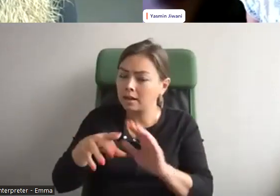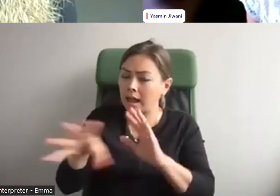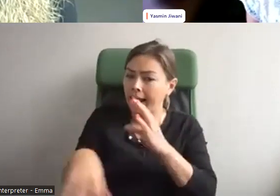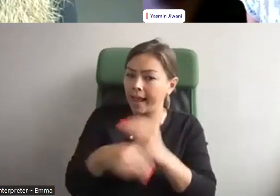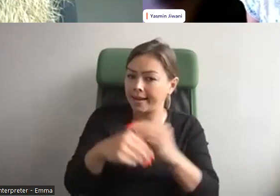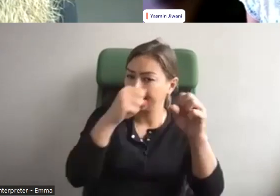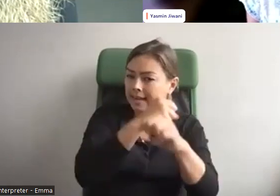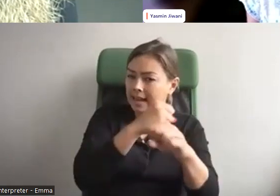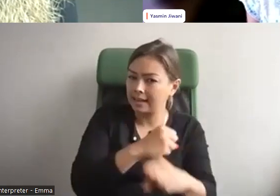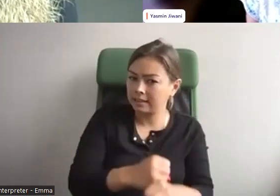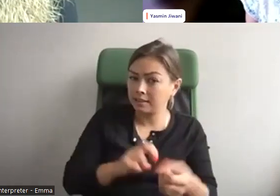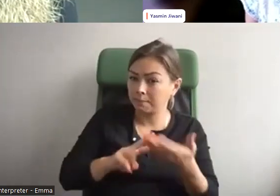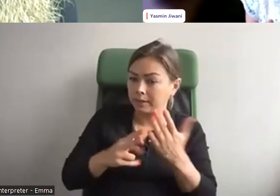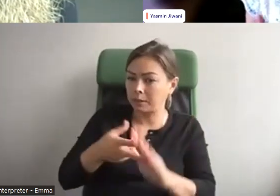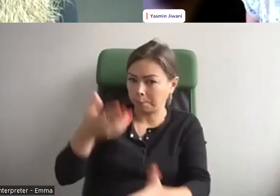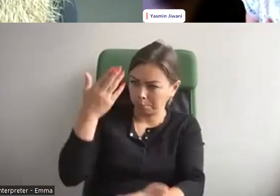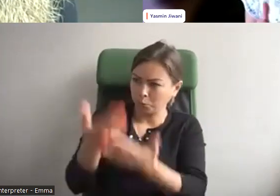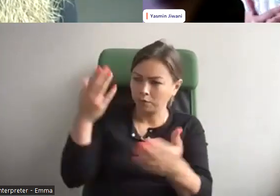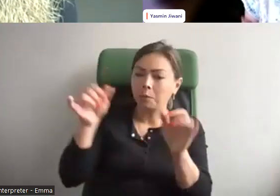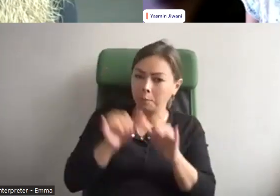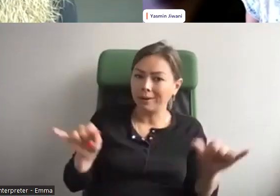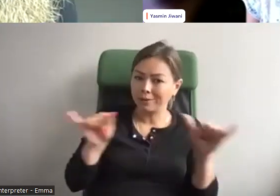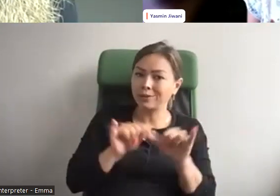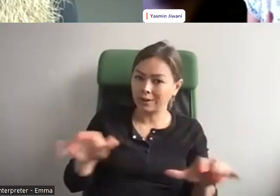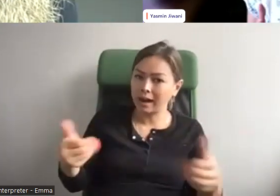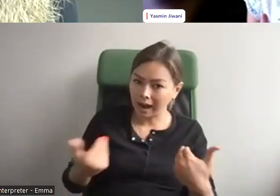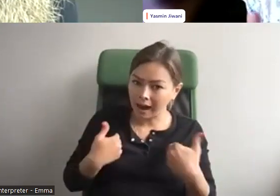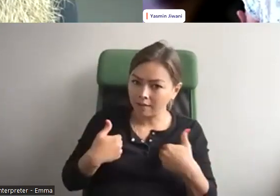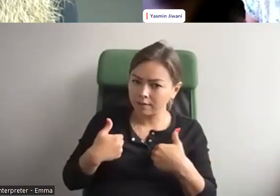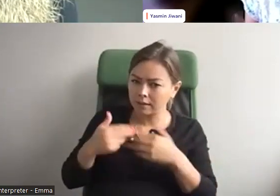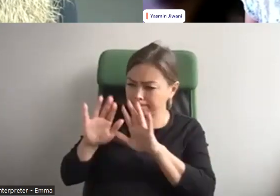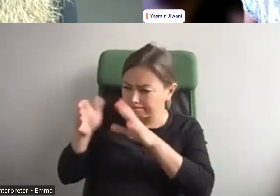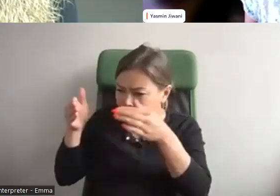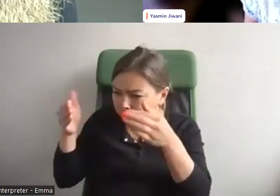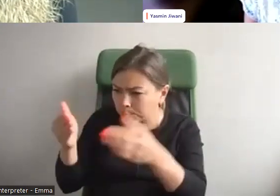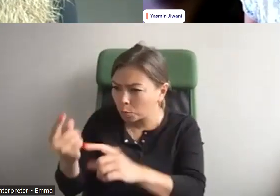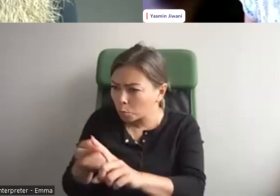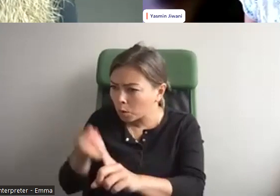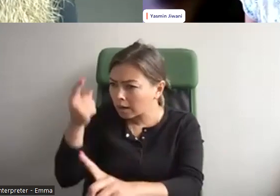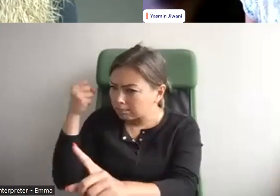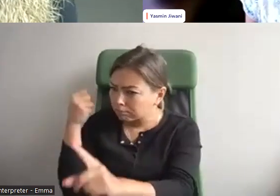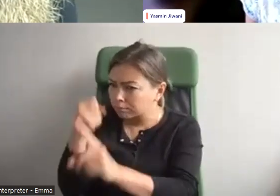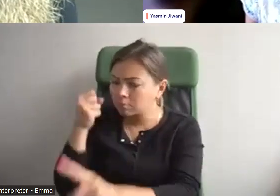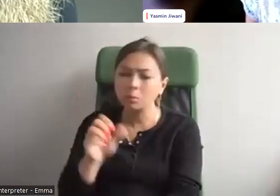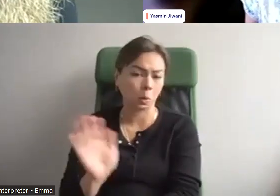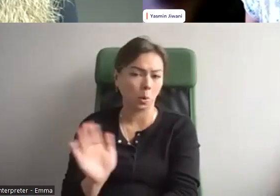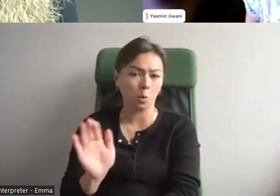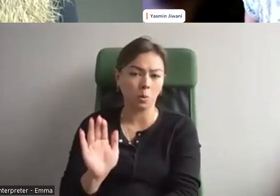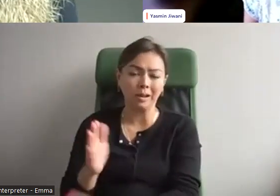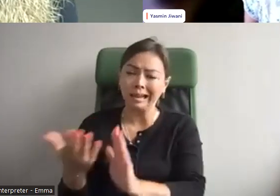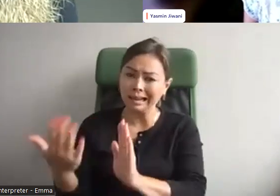on a singular incident. So again, I want to go back to the fact that much of this work has to be done from an intersectional